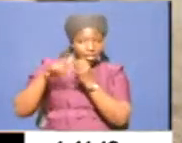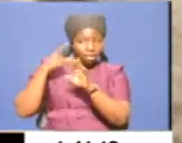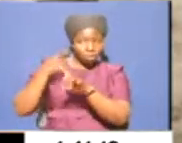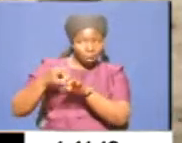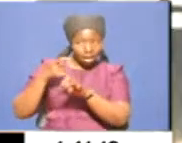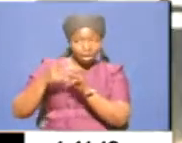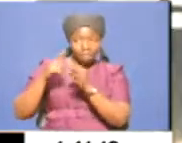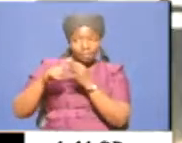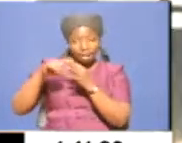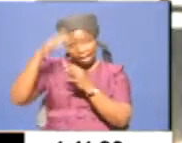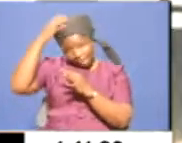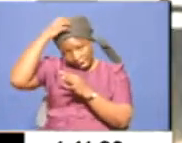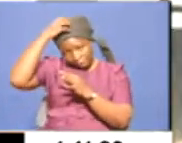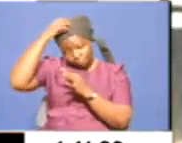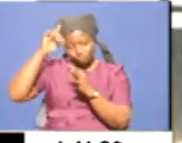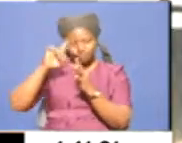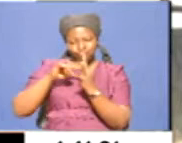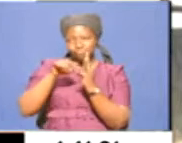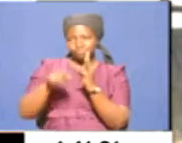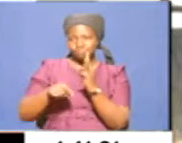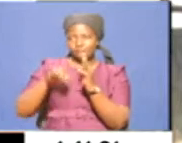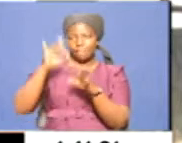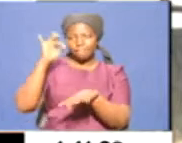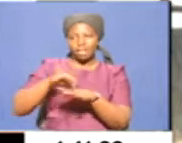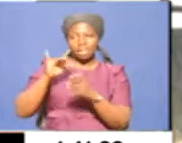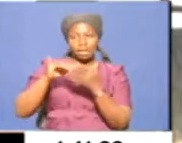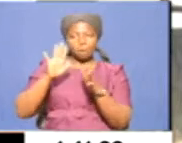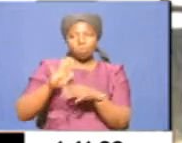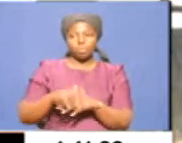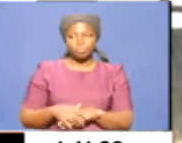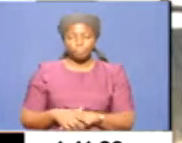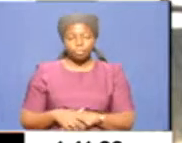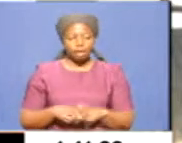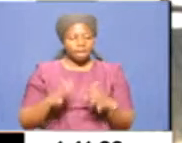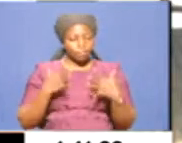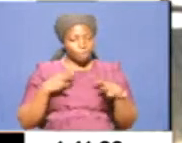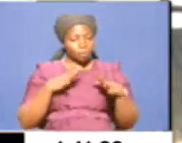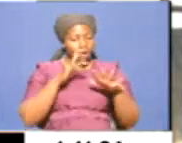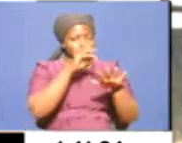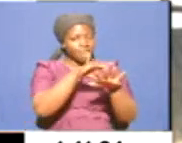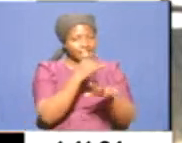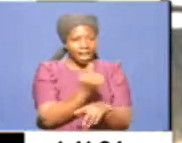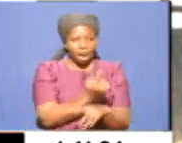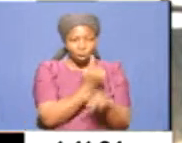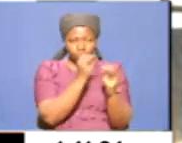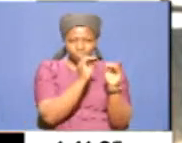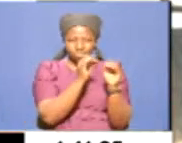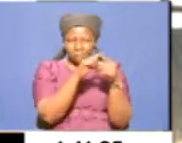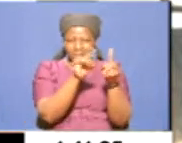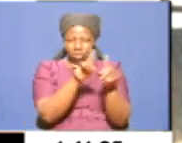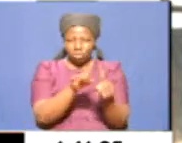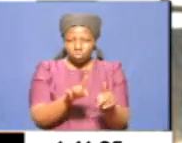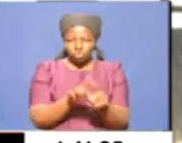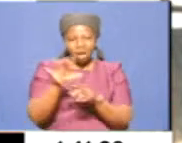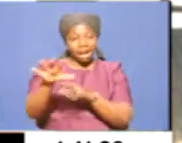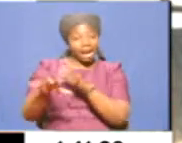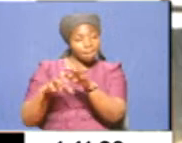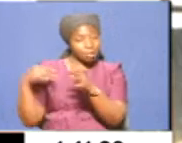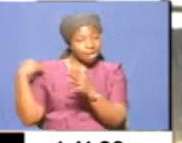most affected. Not only are human beings who are being affected by drought, but even animals. We've lost so far